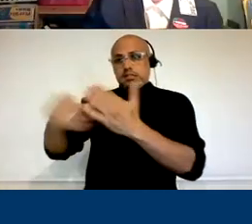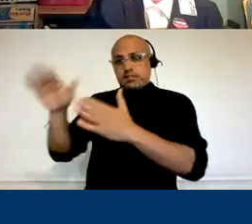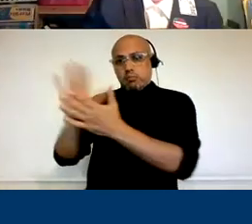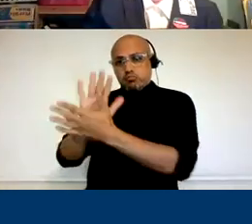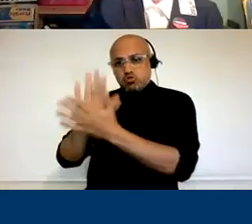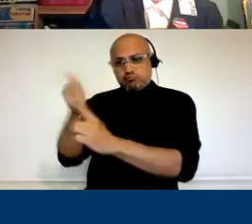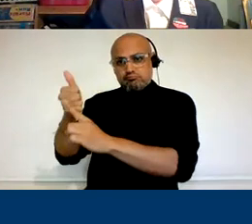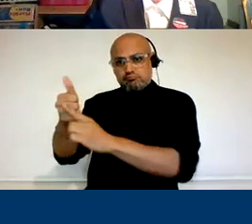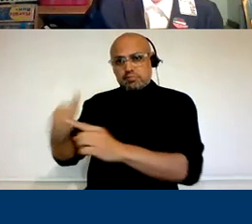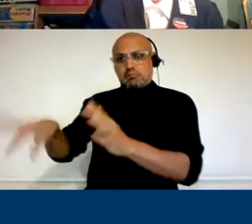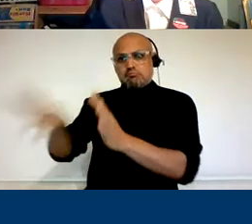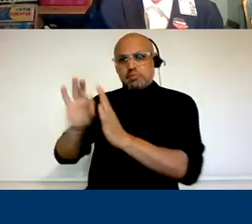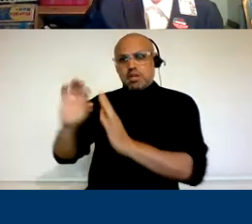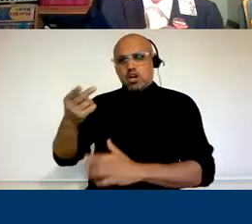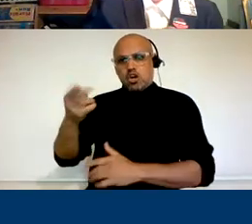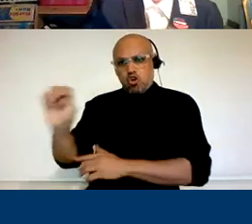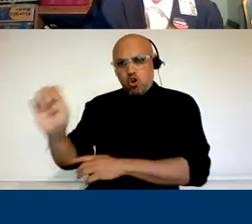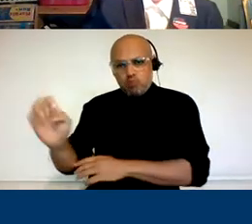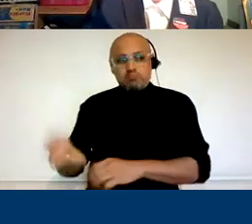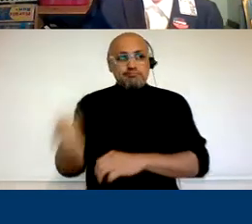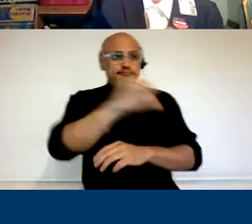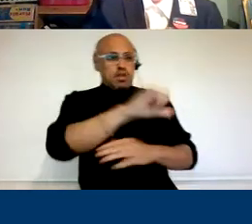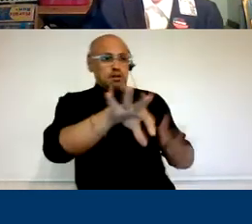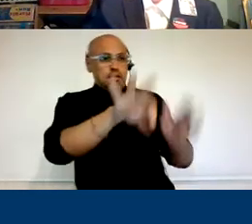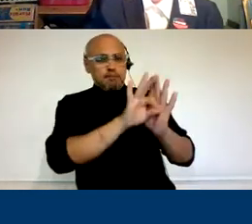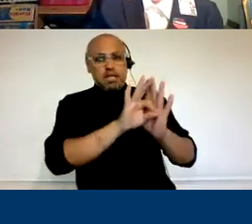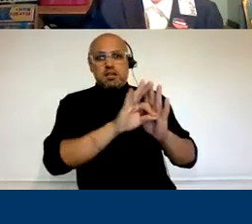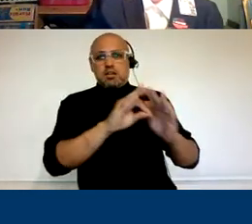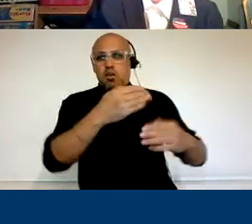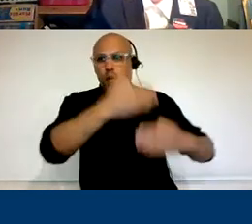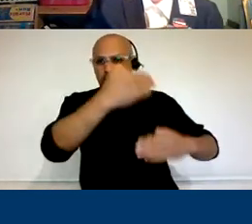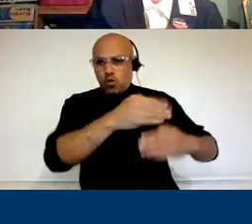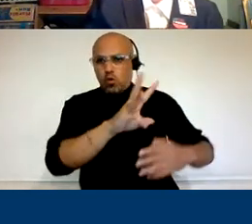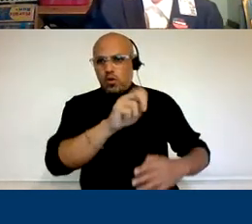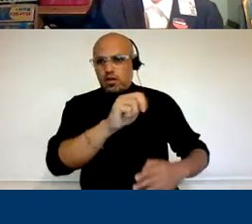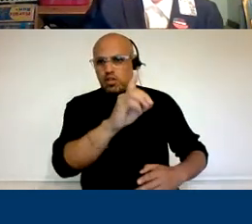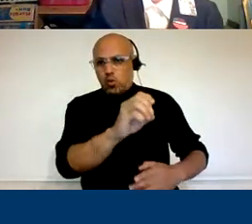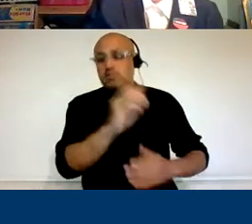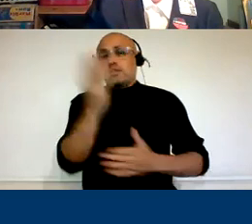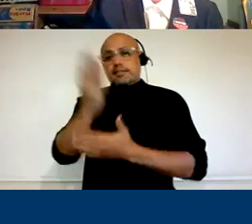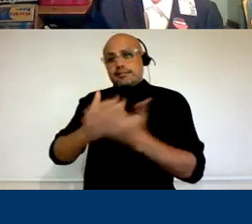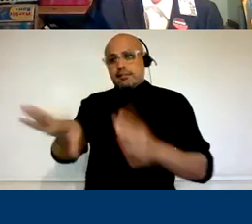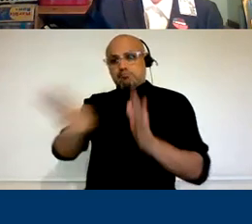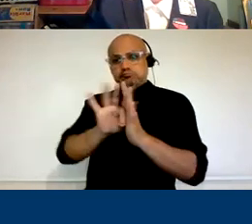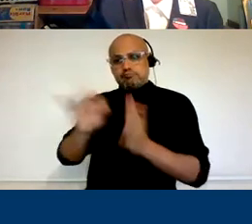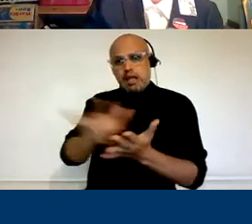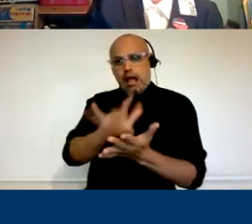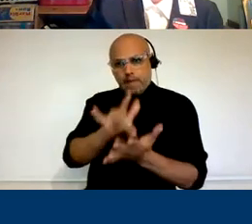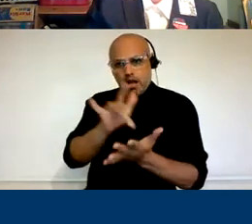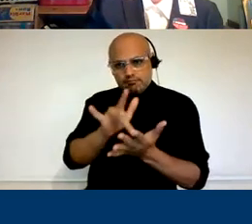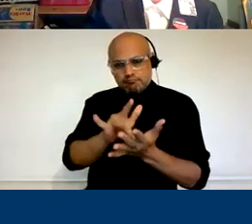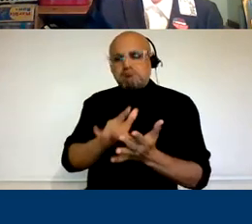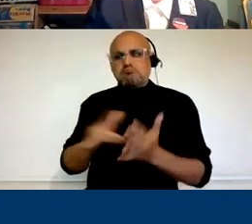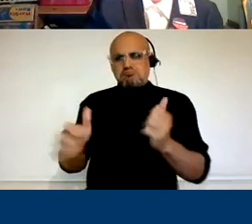they selected the Windows devices, and some schools selected the iPad devices. Most of